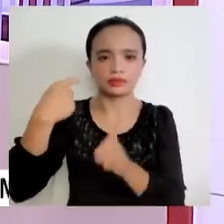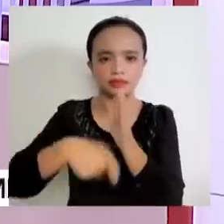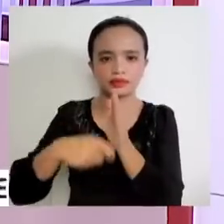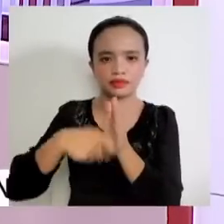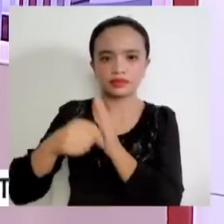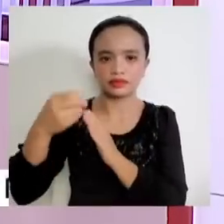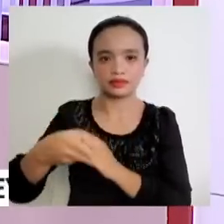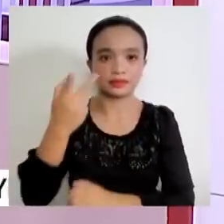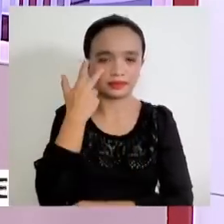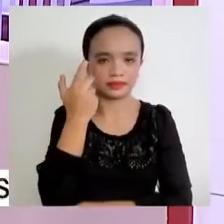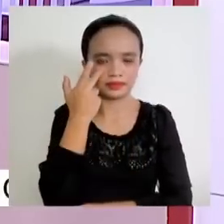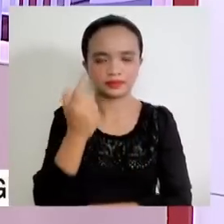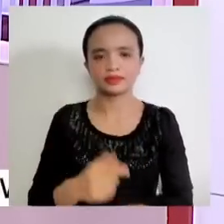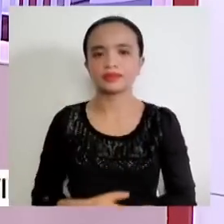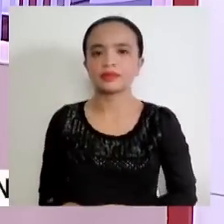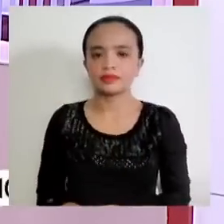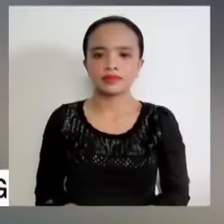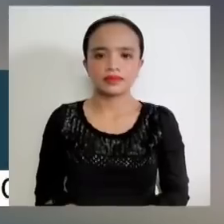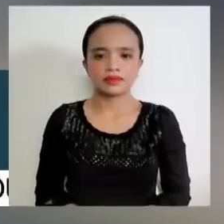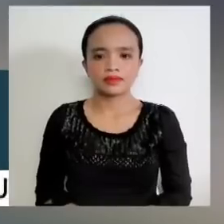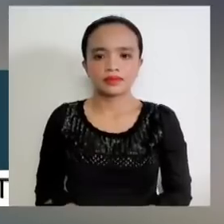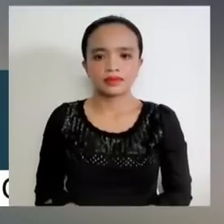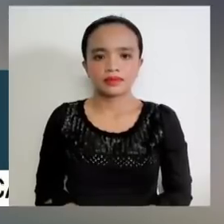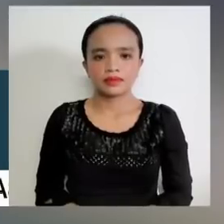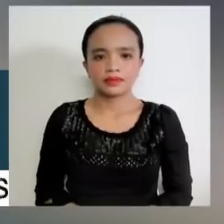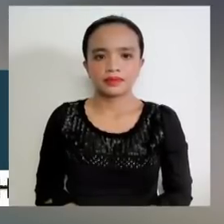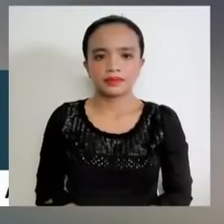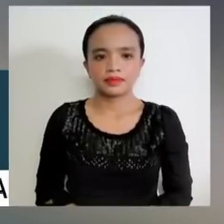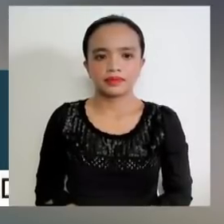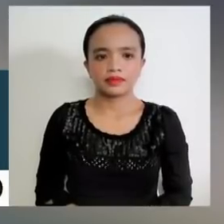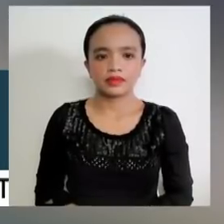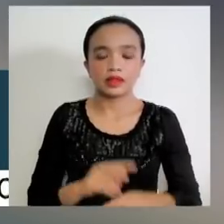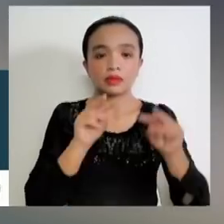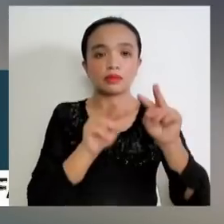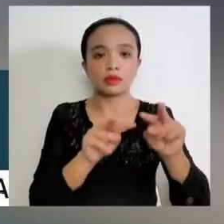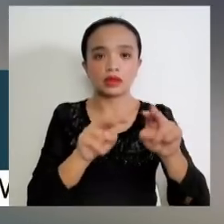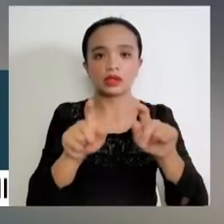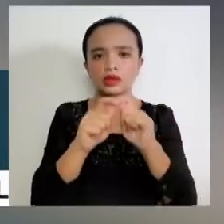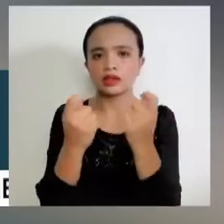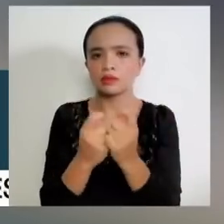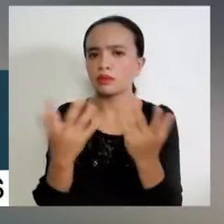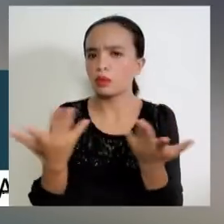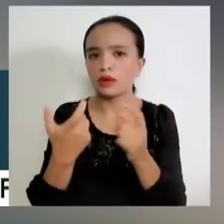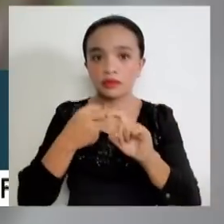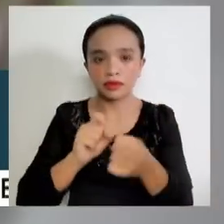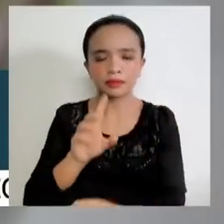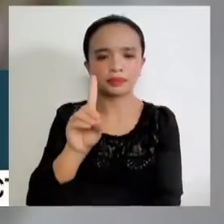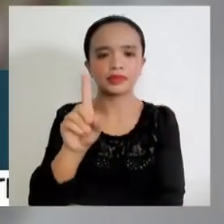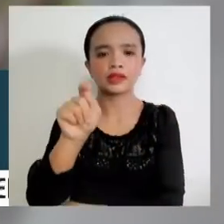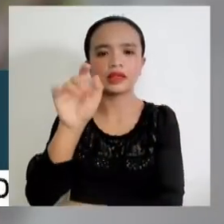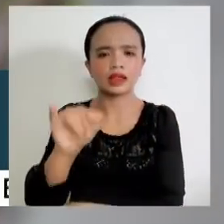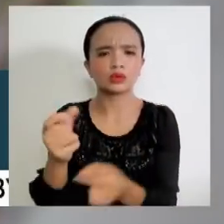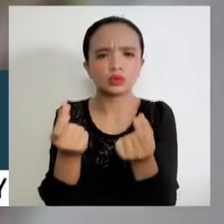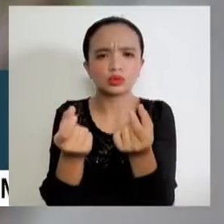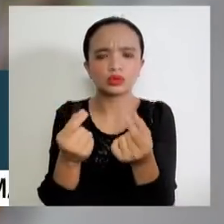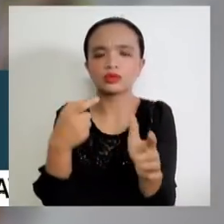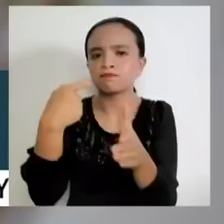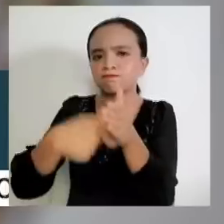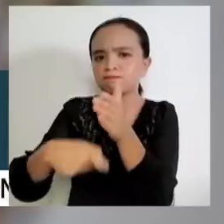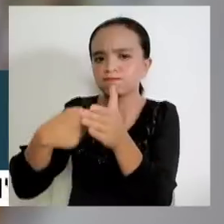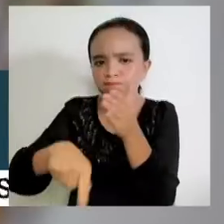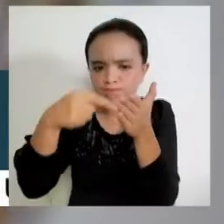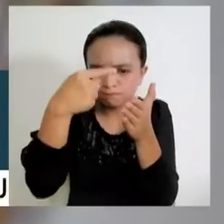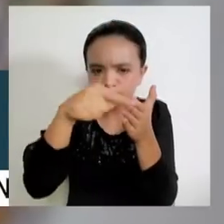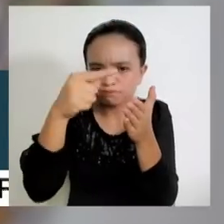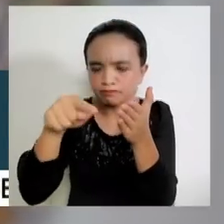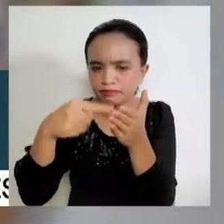Irene? Carmina, monitoring teams from the Department of Trade and Industry, Bicol, conducted on-the-spot inspections